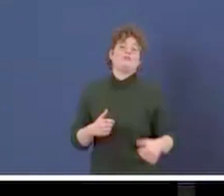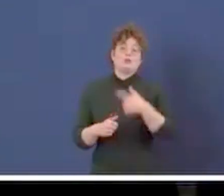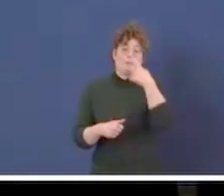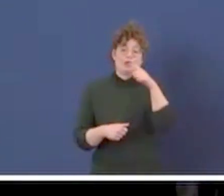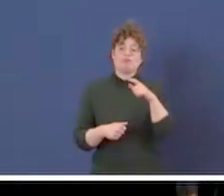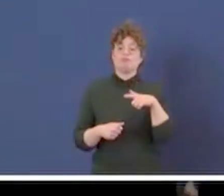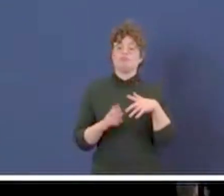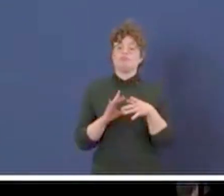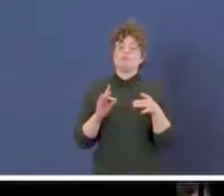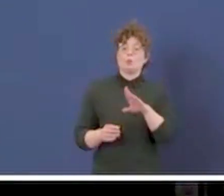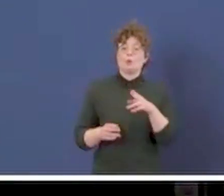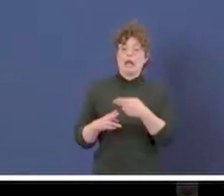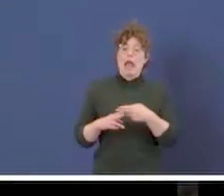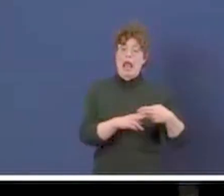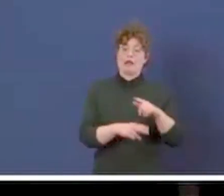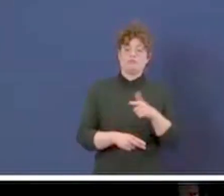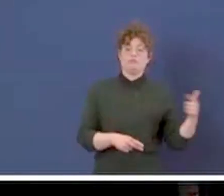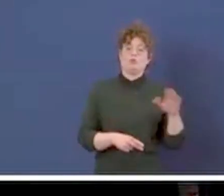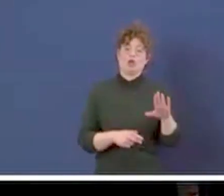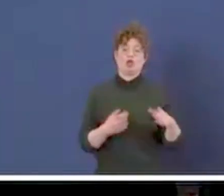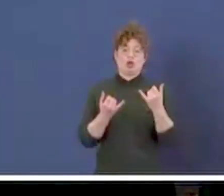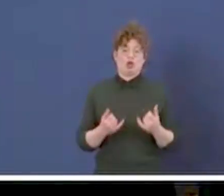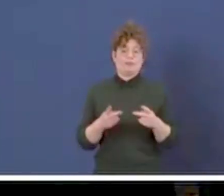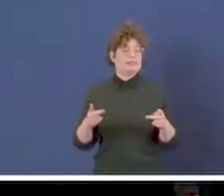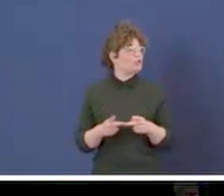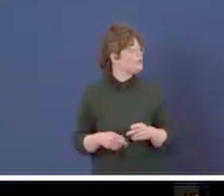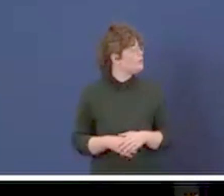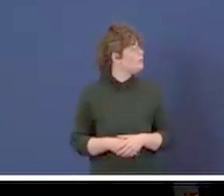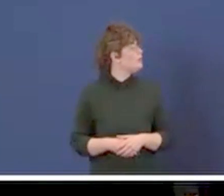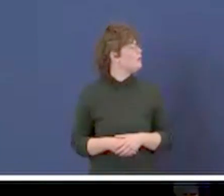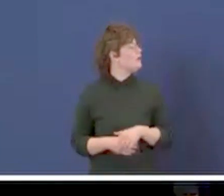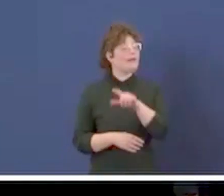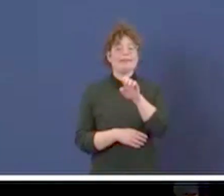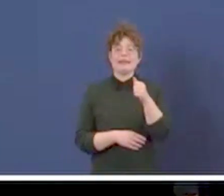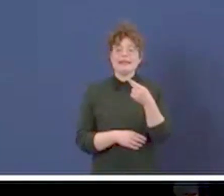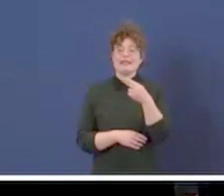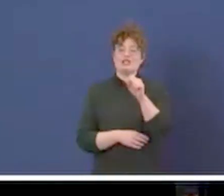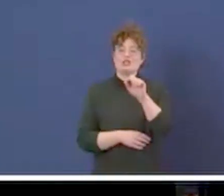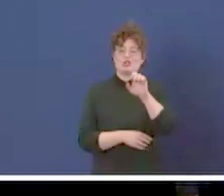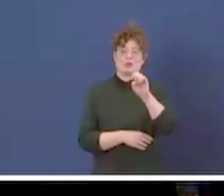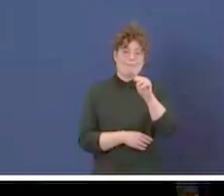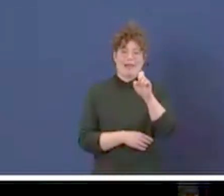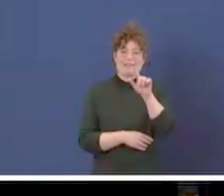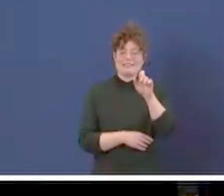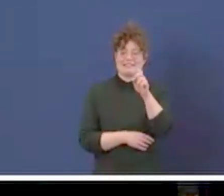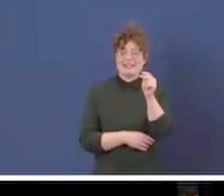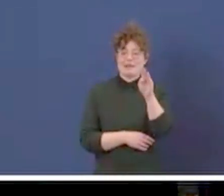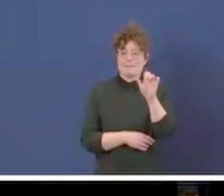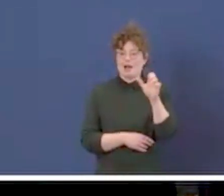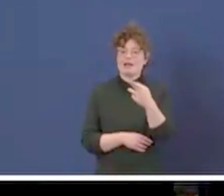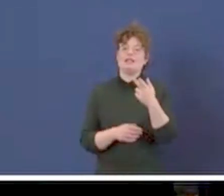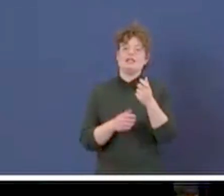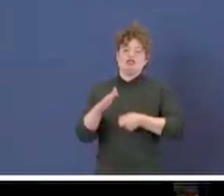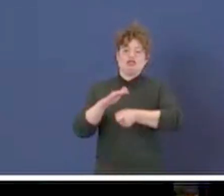your name and your current position. I'm Leah Schmelzenbach, and I'm the shelter program